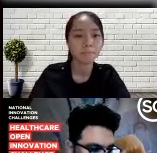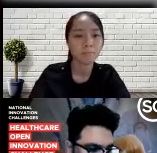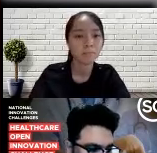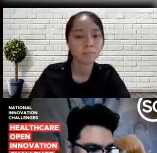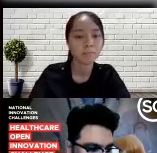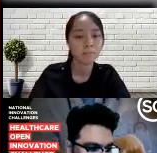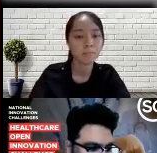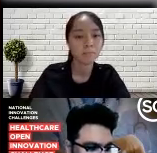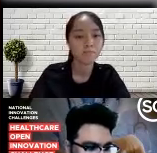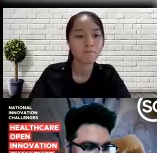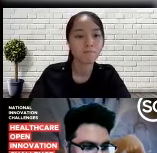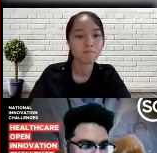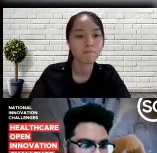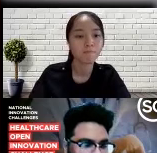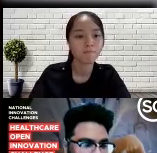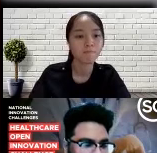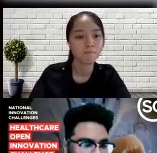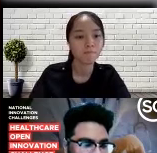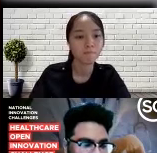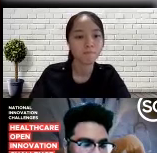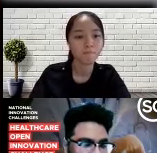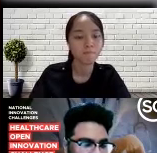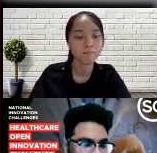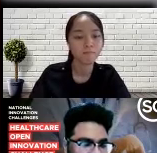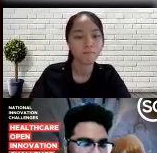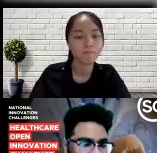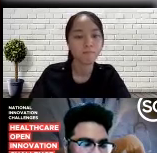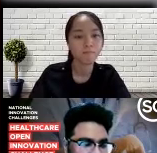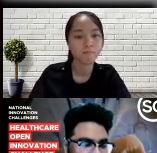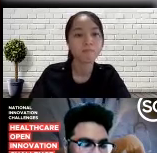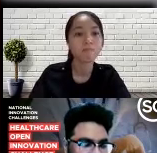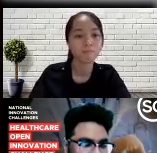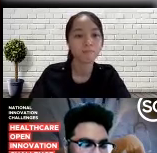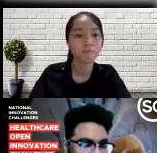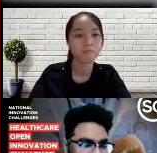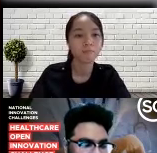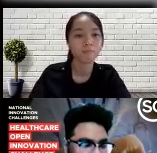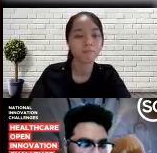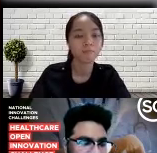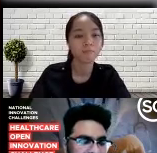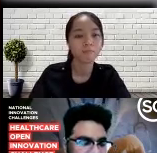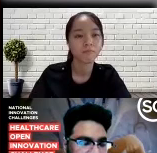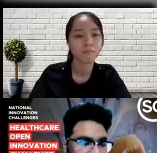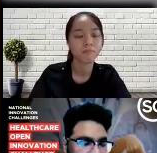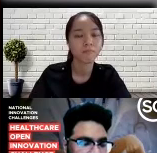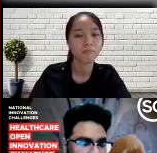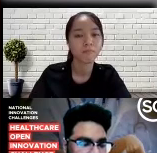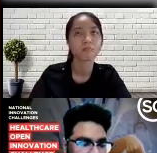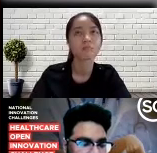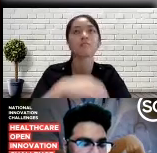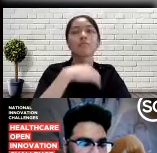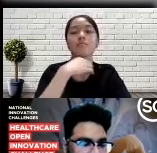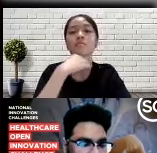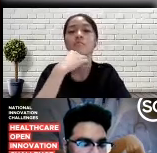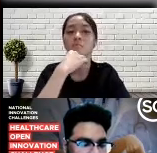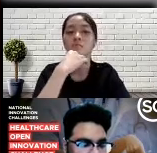We have one more question. So can we propose instead of a device that process the food